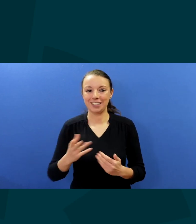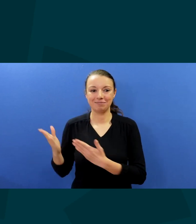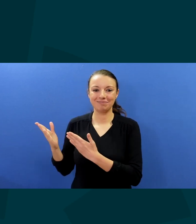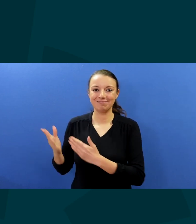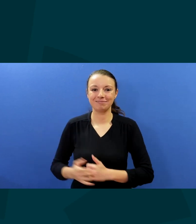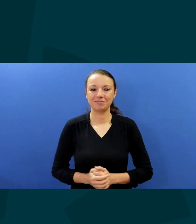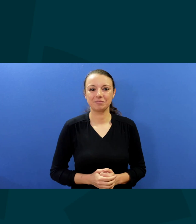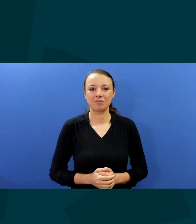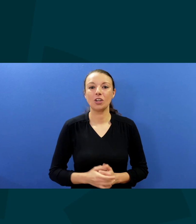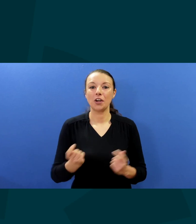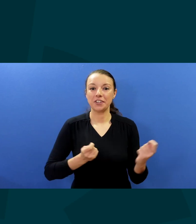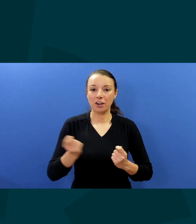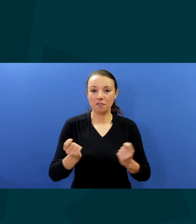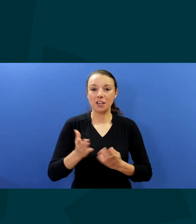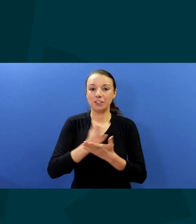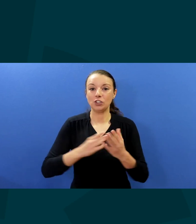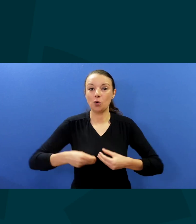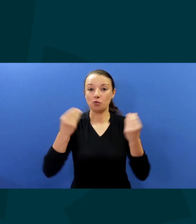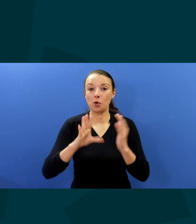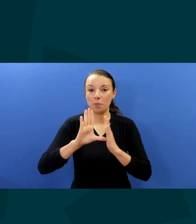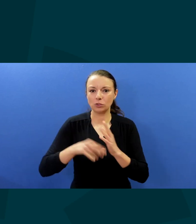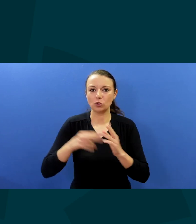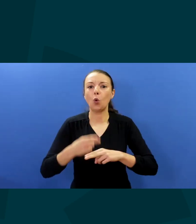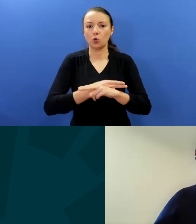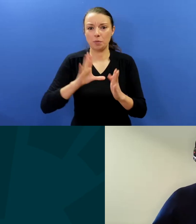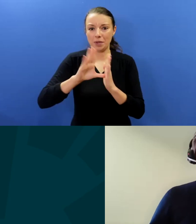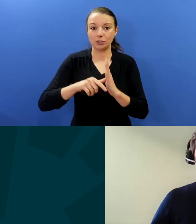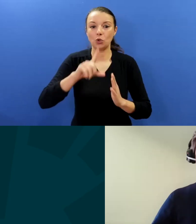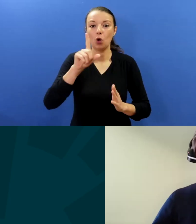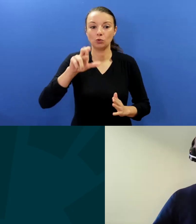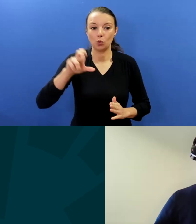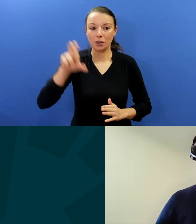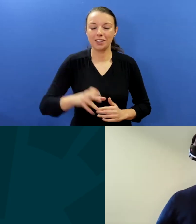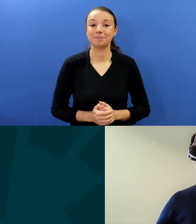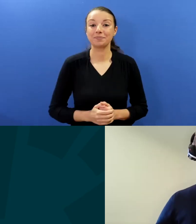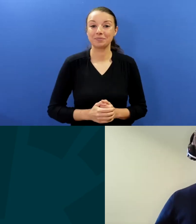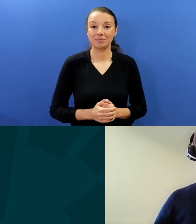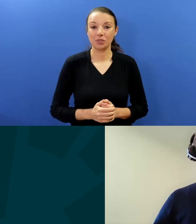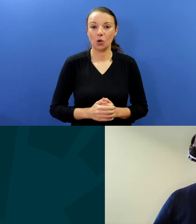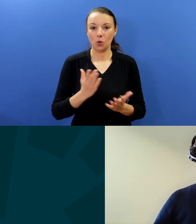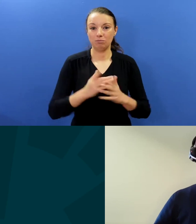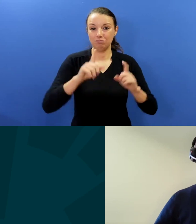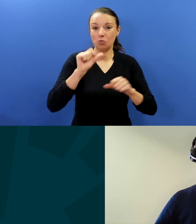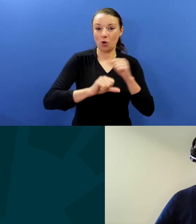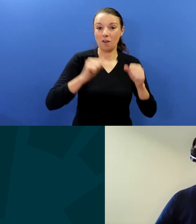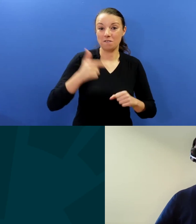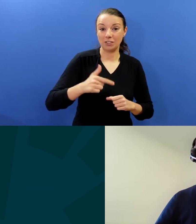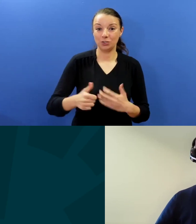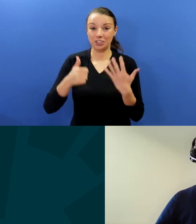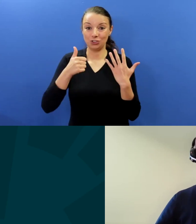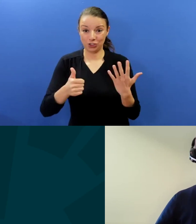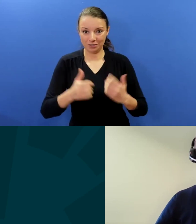head of the project in the development department in the City Hall of Zurich since